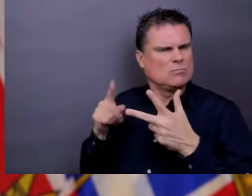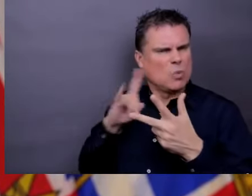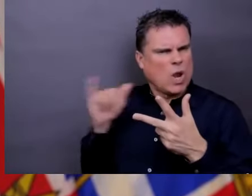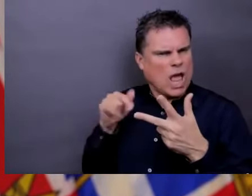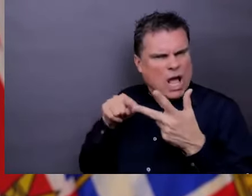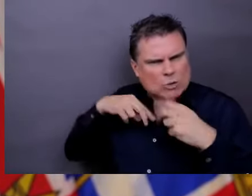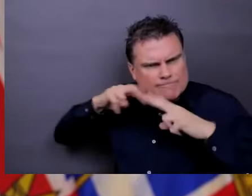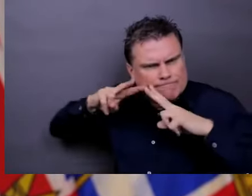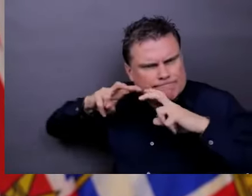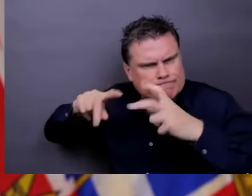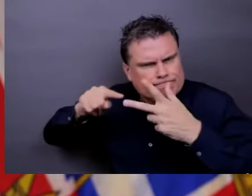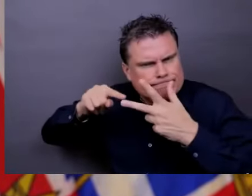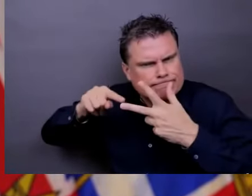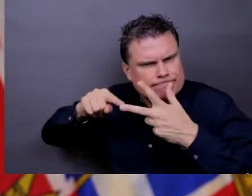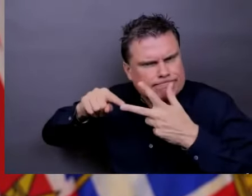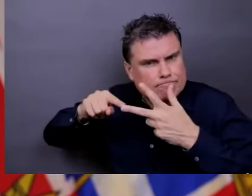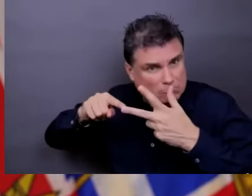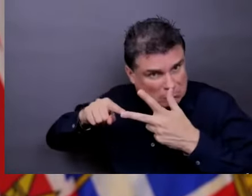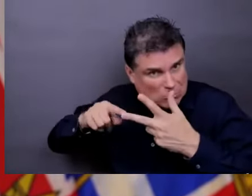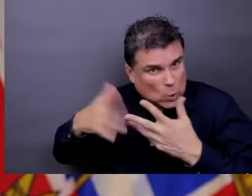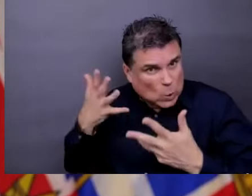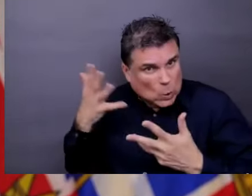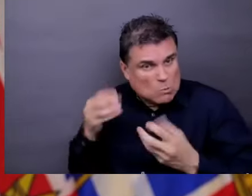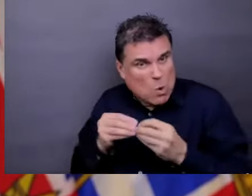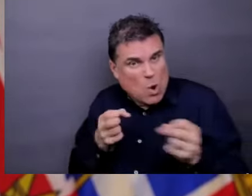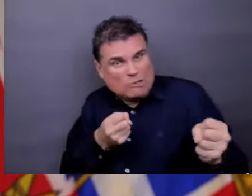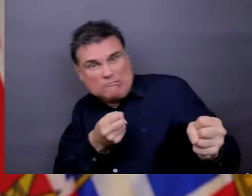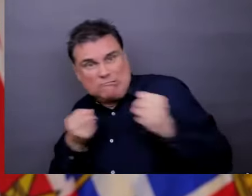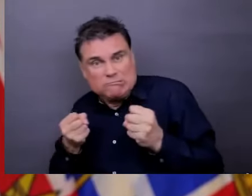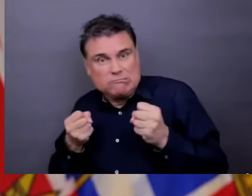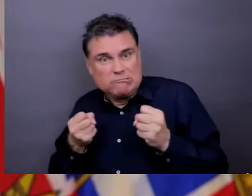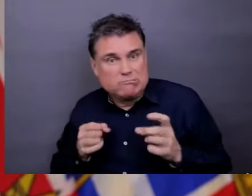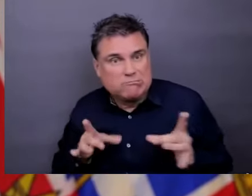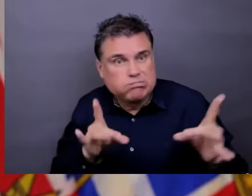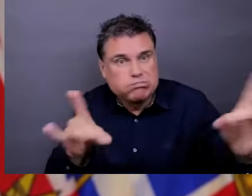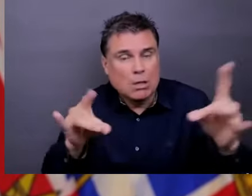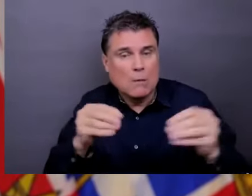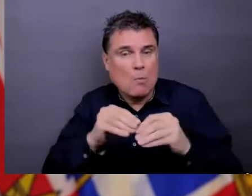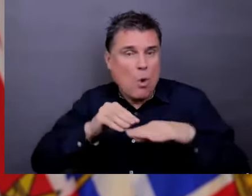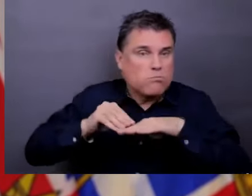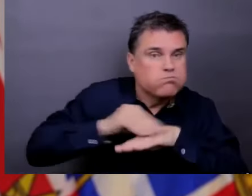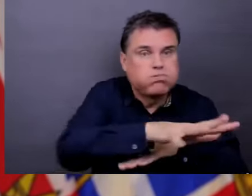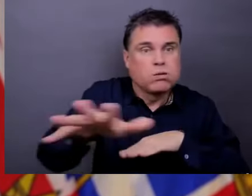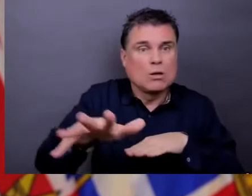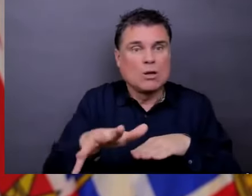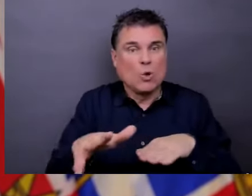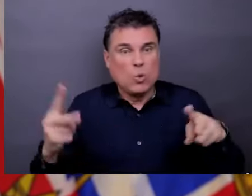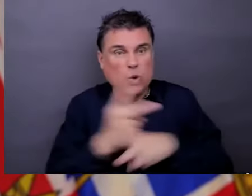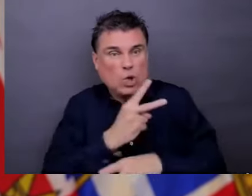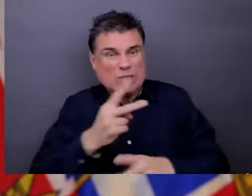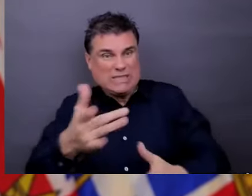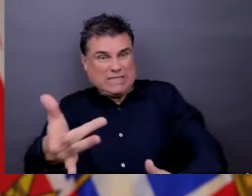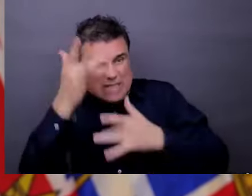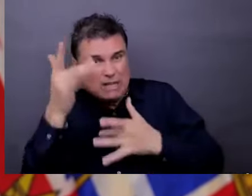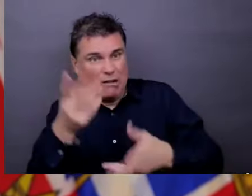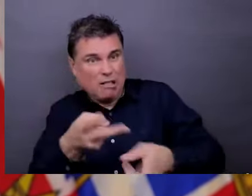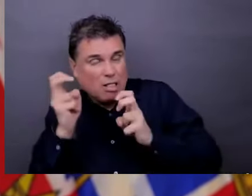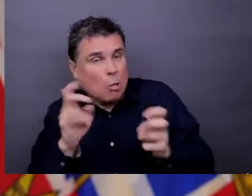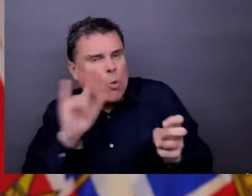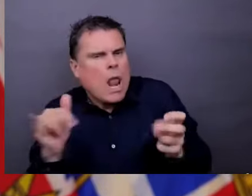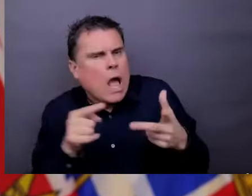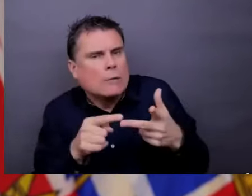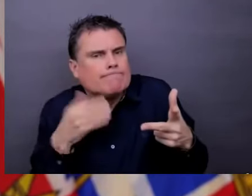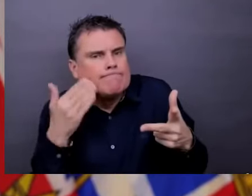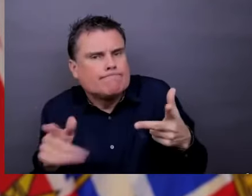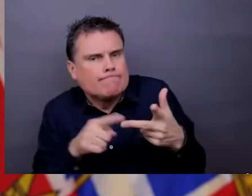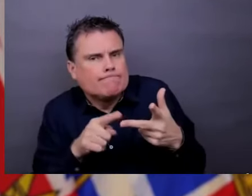virulent, or interfere with the ability of tests to pick it up or the vaccine to work. So those are things that